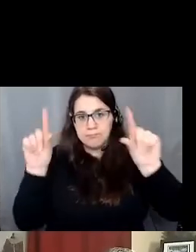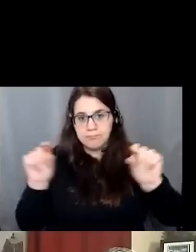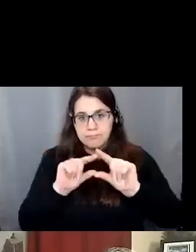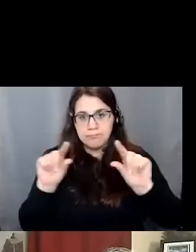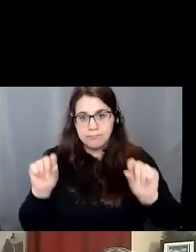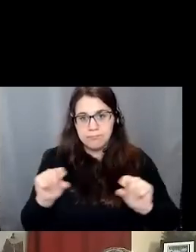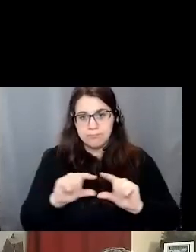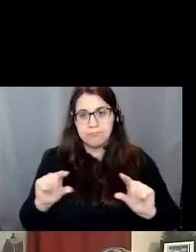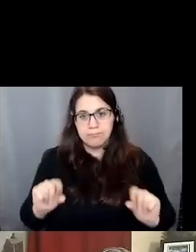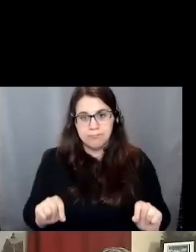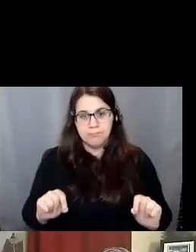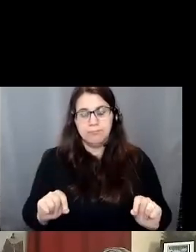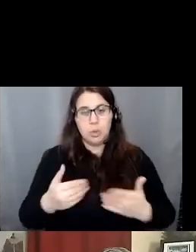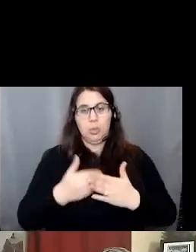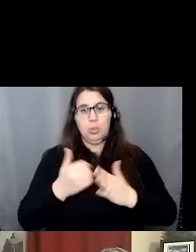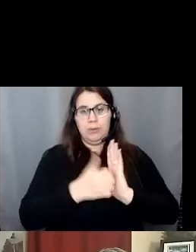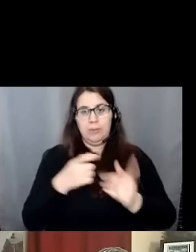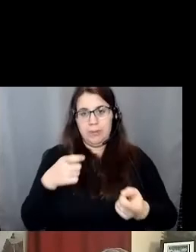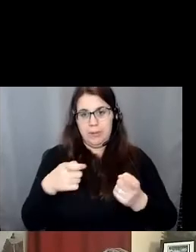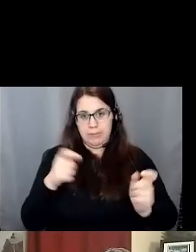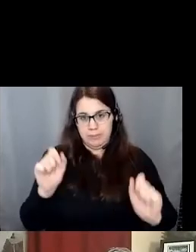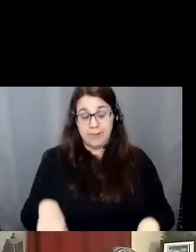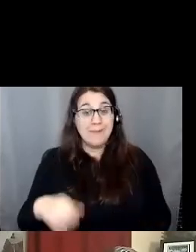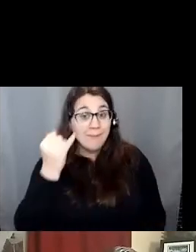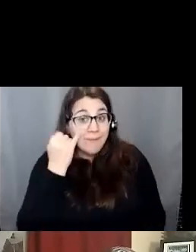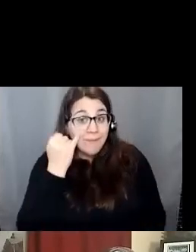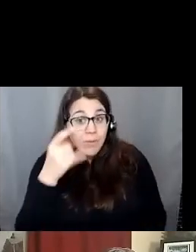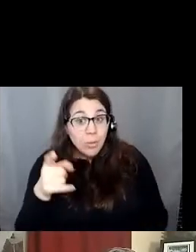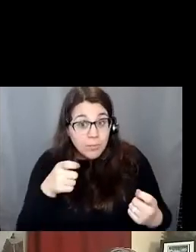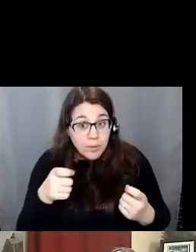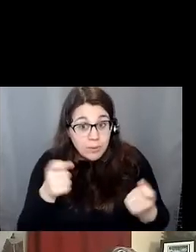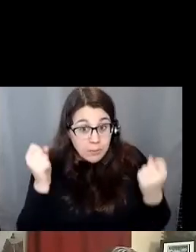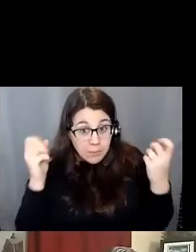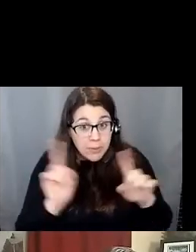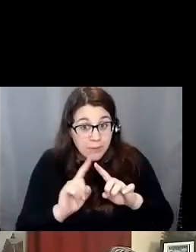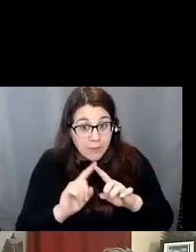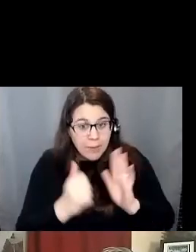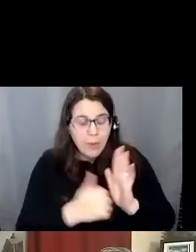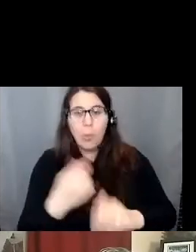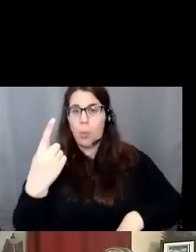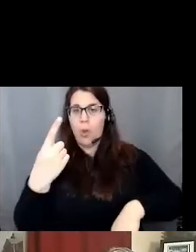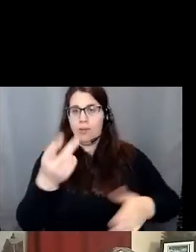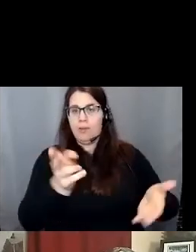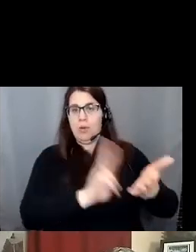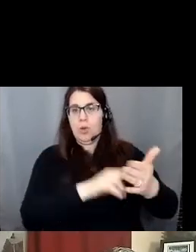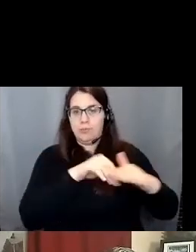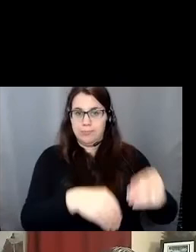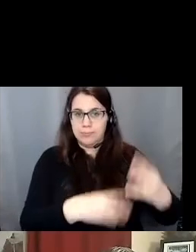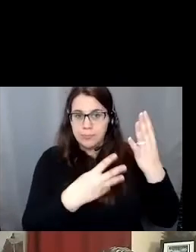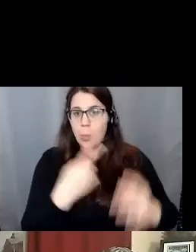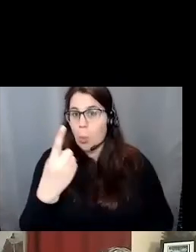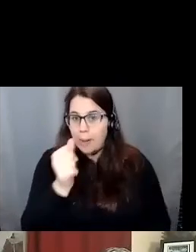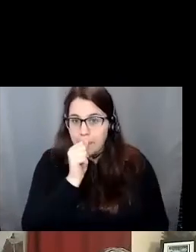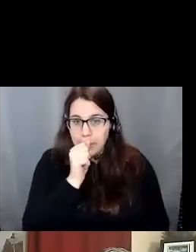new account that you can manage. And that way, if you're doing multiple accounts, you have the single login, single password,